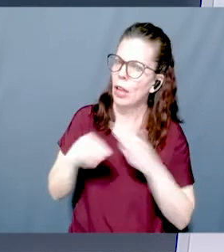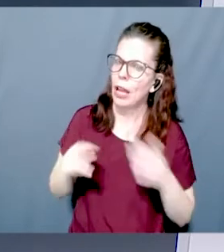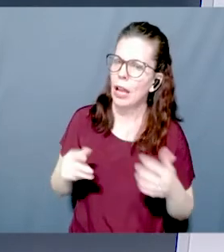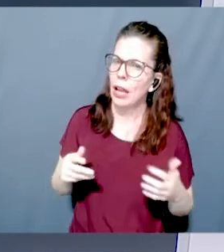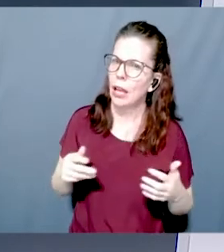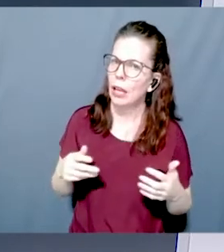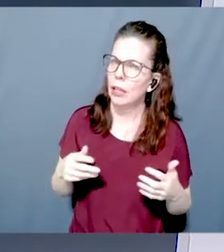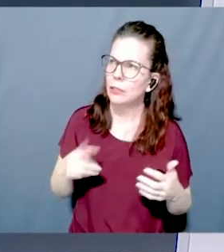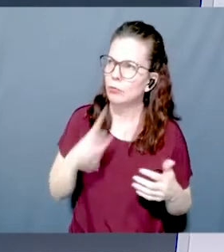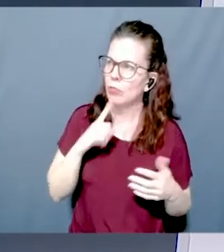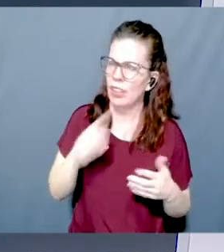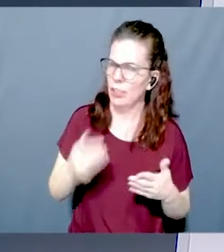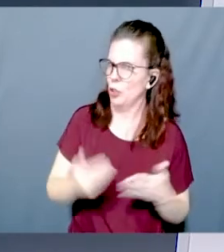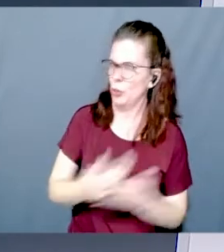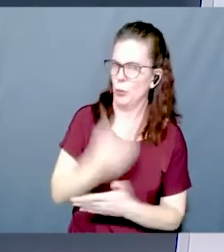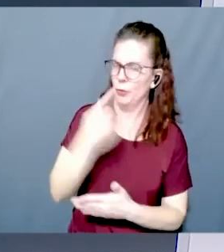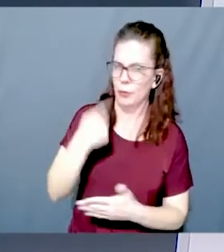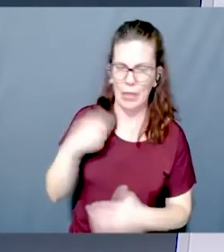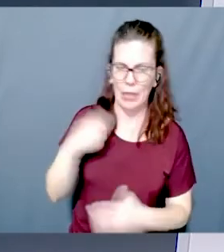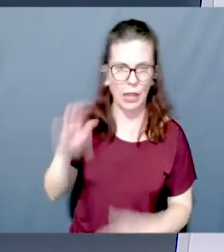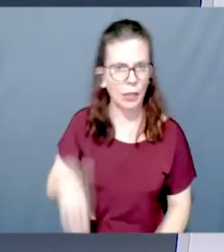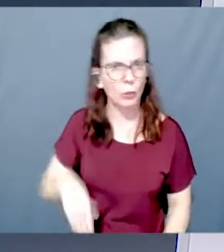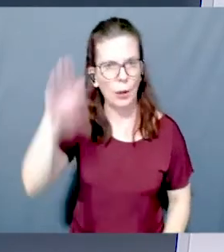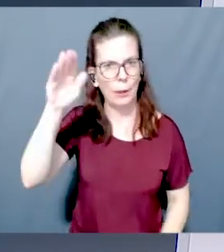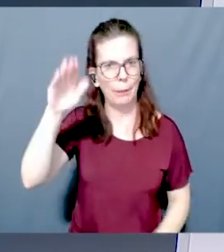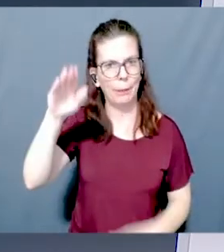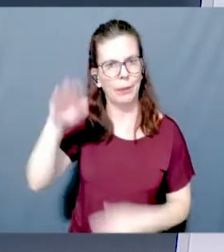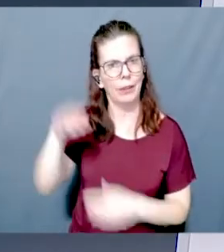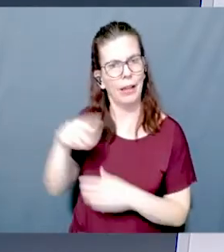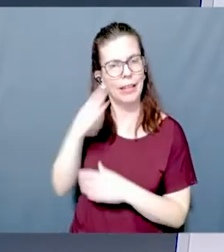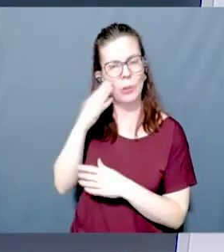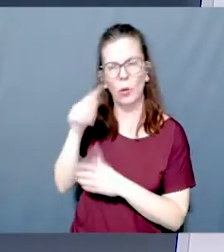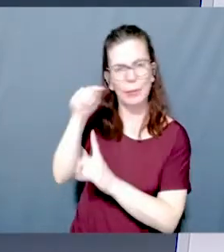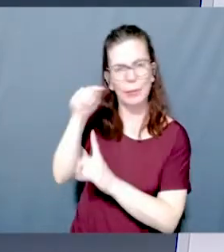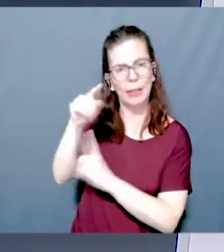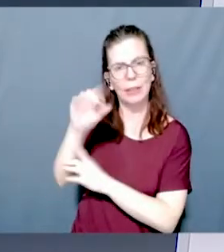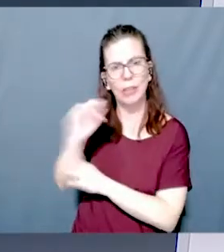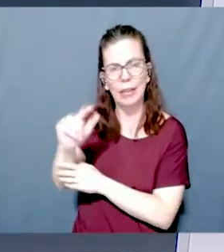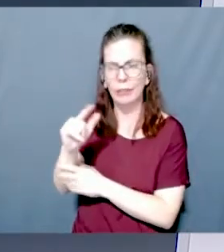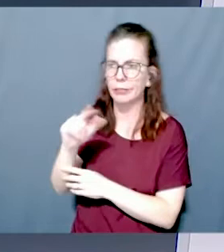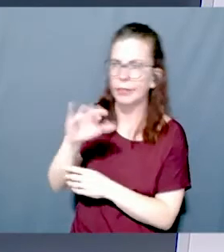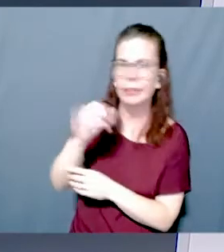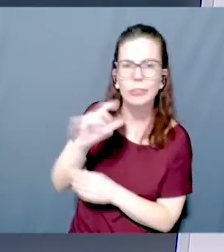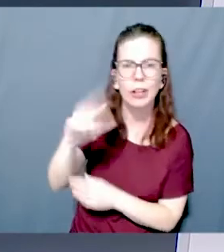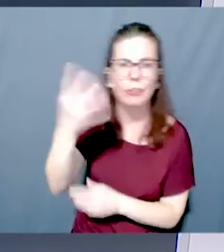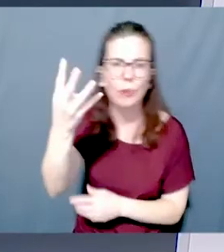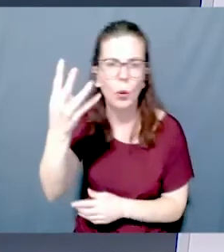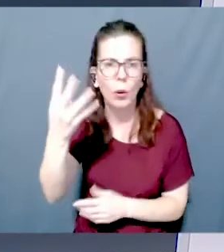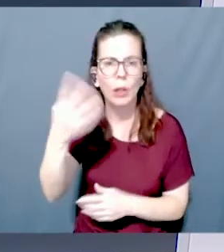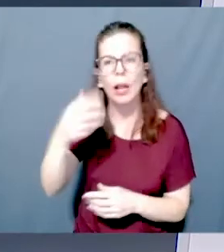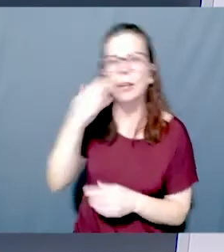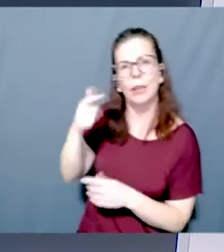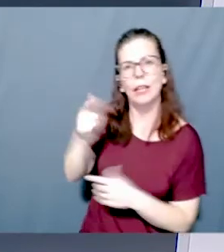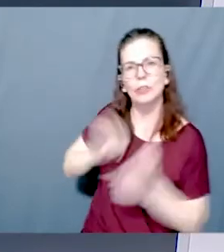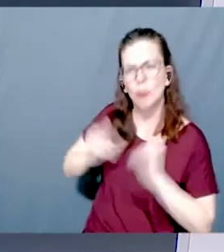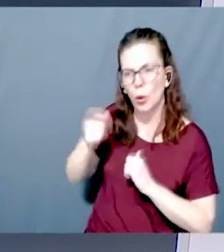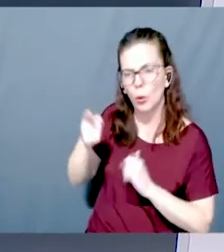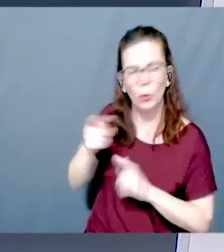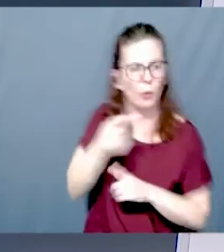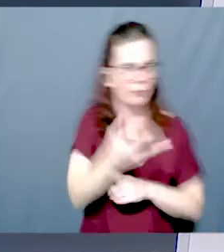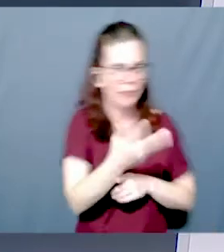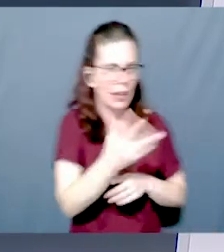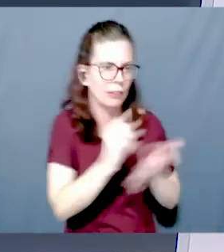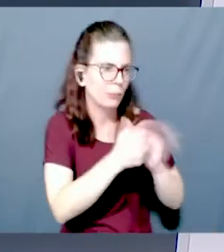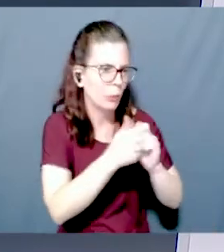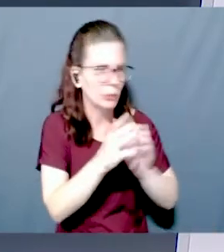you know, because when I grew up, I'm used to this channel model, like I'm going to tune into channel 4, it's got this show that I like, or channel 5 because it has sports or whatever. But what you're